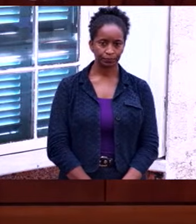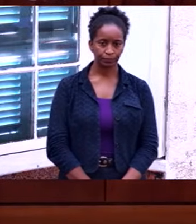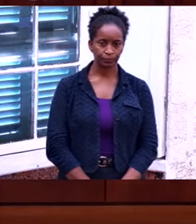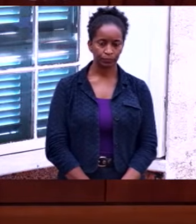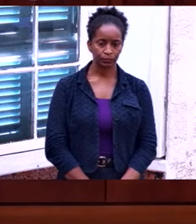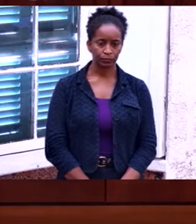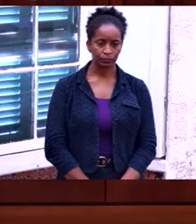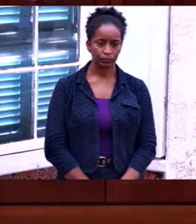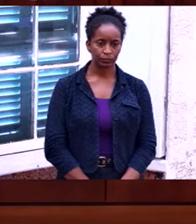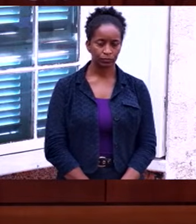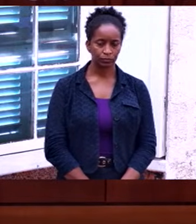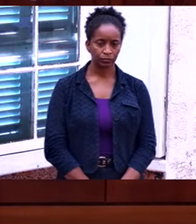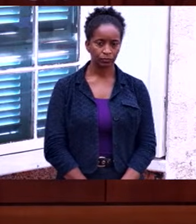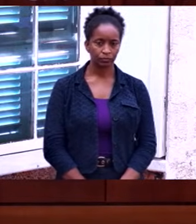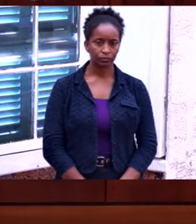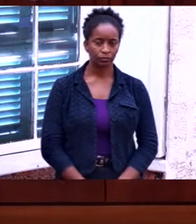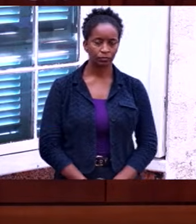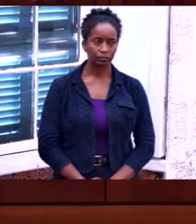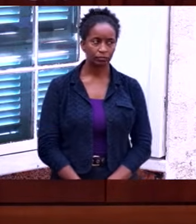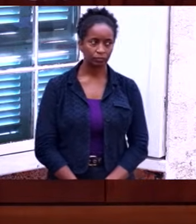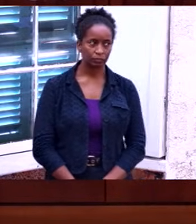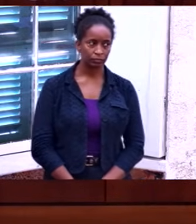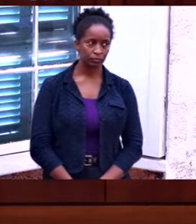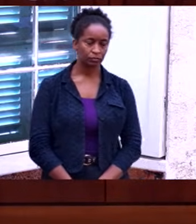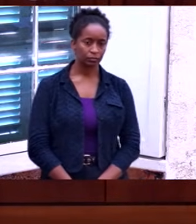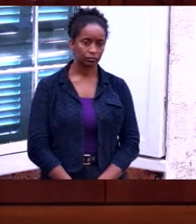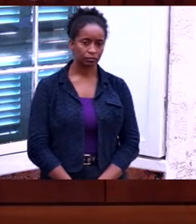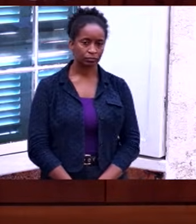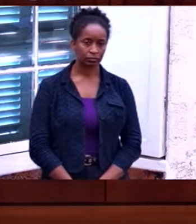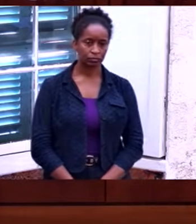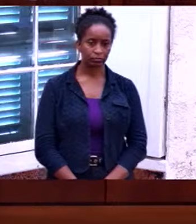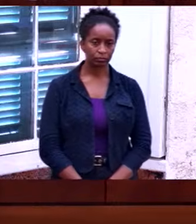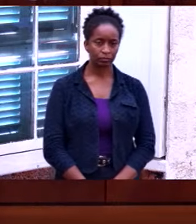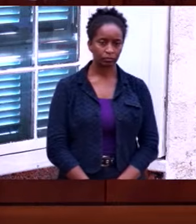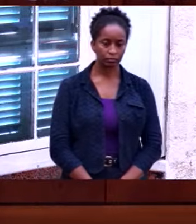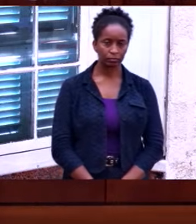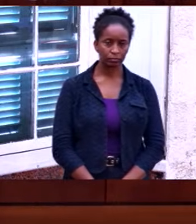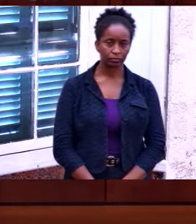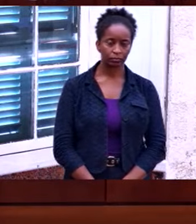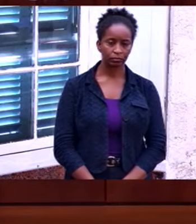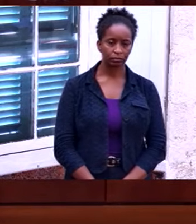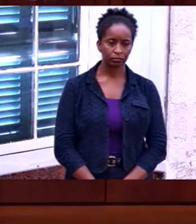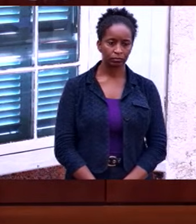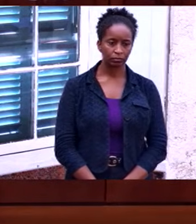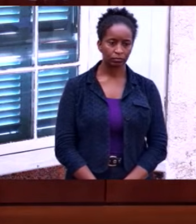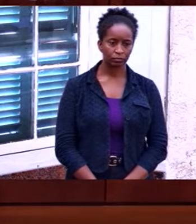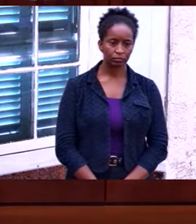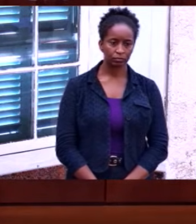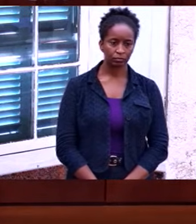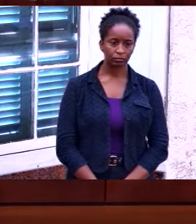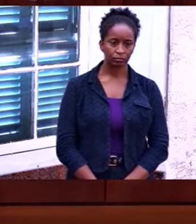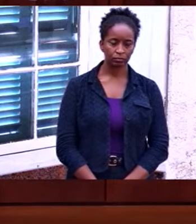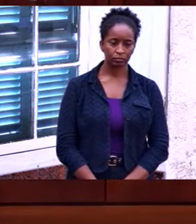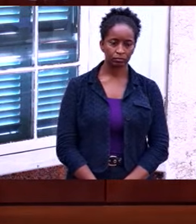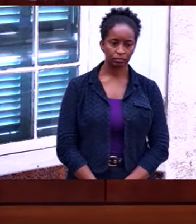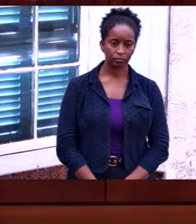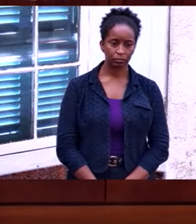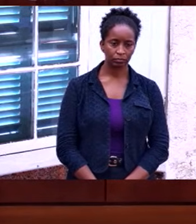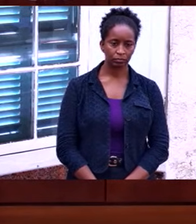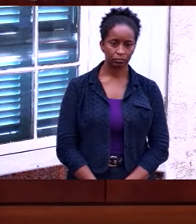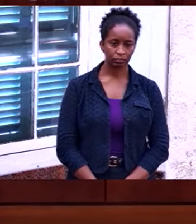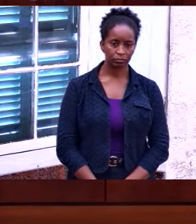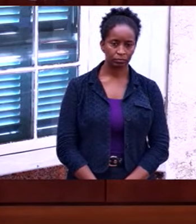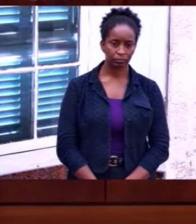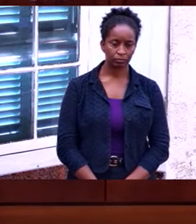straight. In this Senate, we don't have constituencies. We don't have to walk the road and canvass in the way